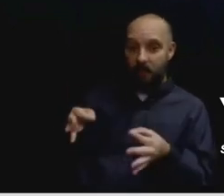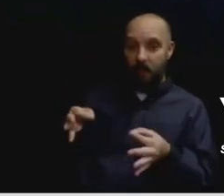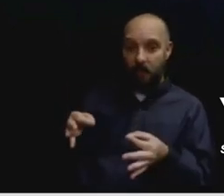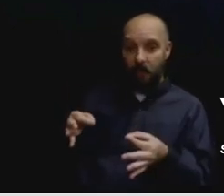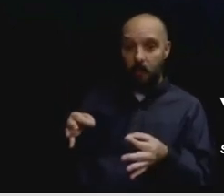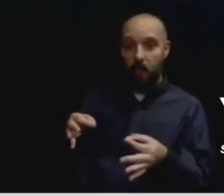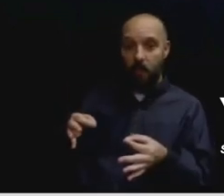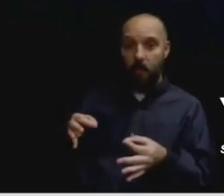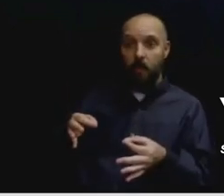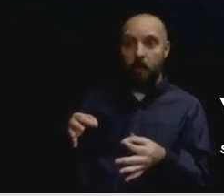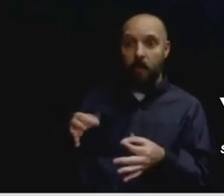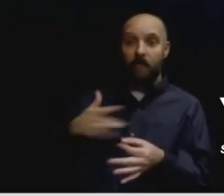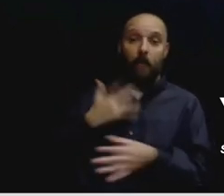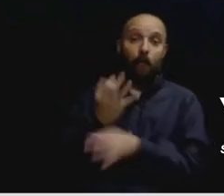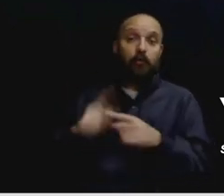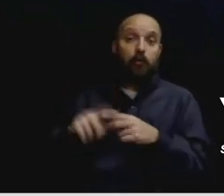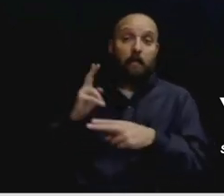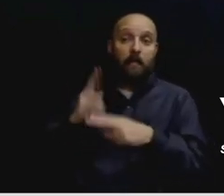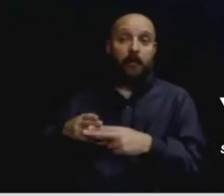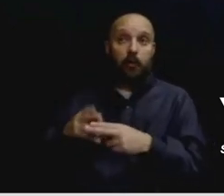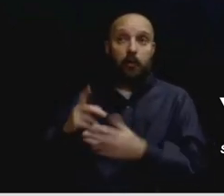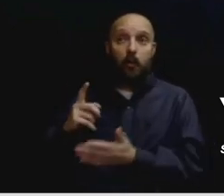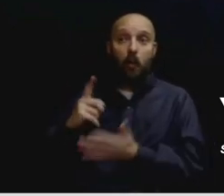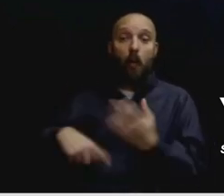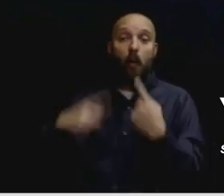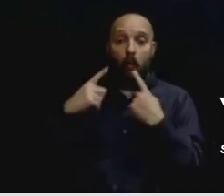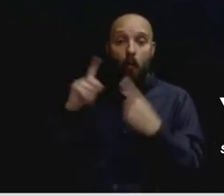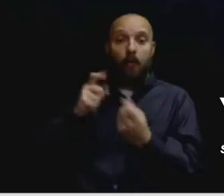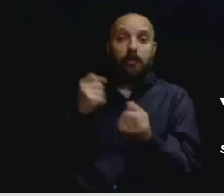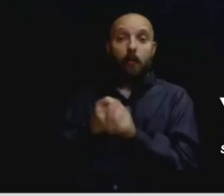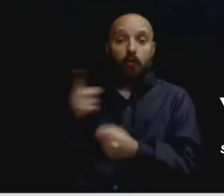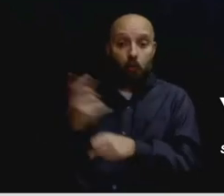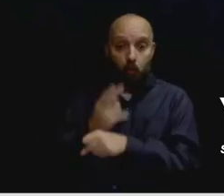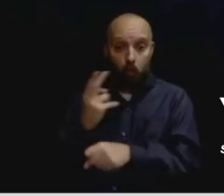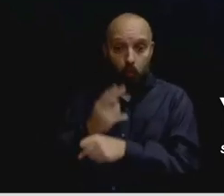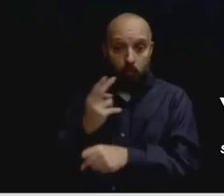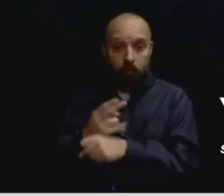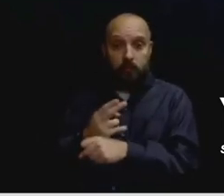free to mention what supports you use, and